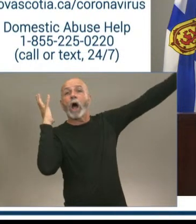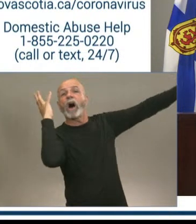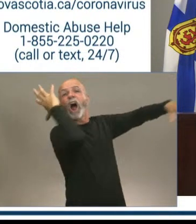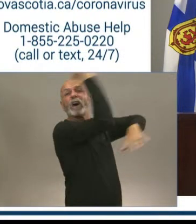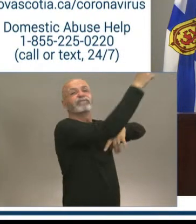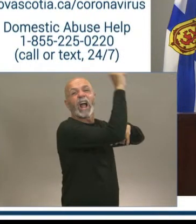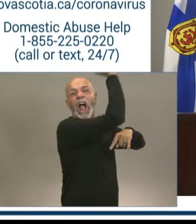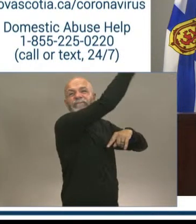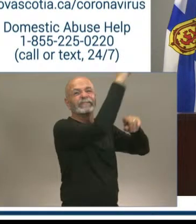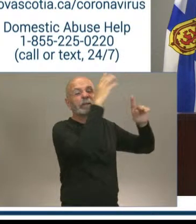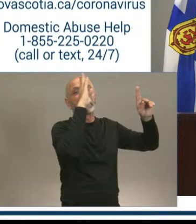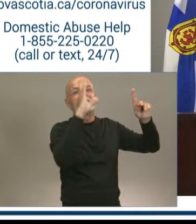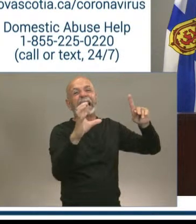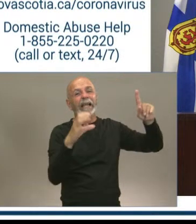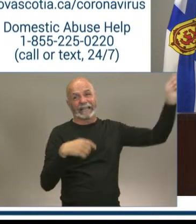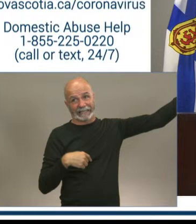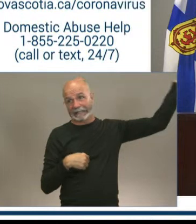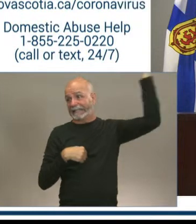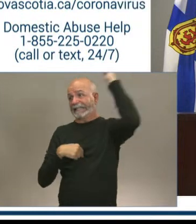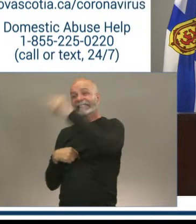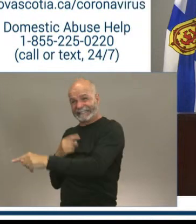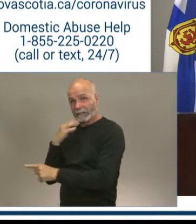up, but they now switch to the 7 days.